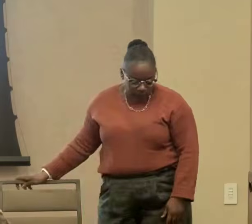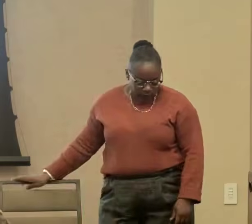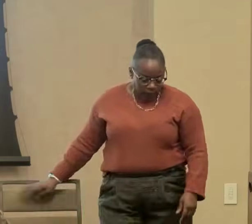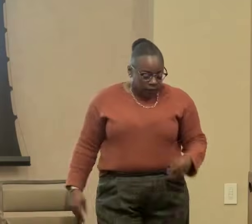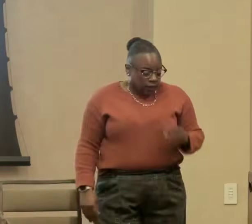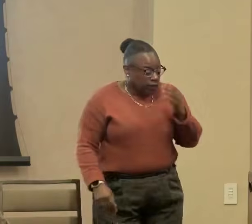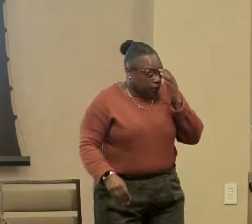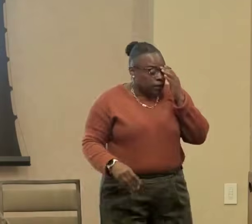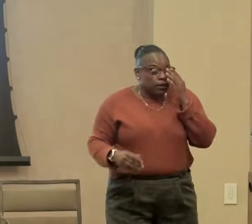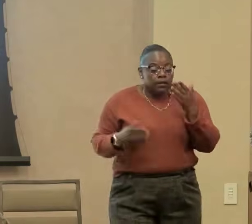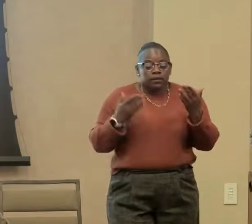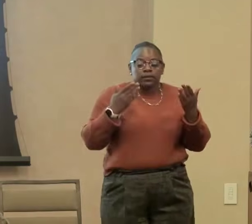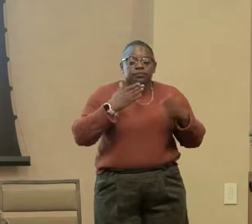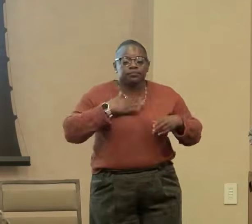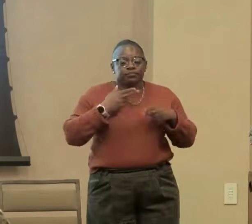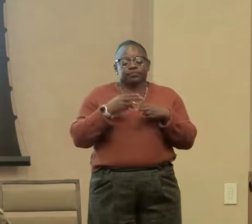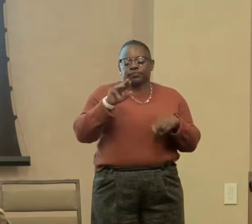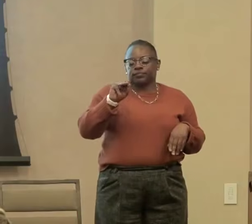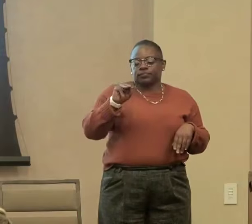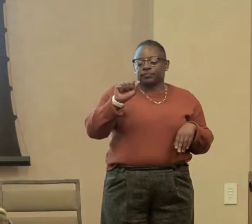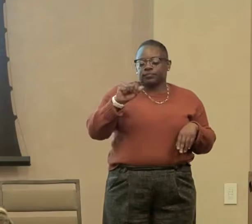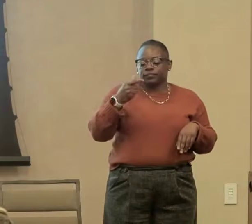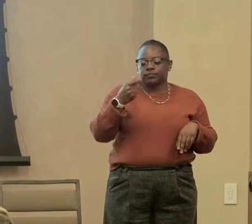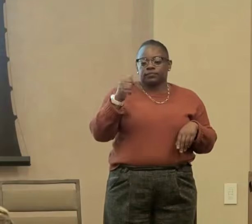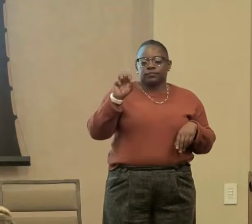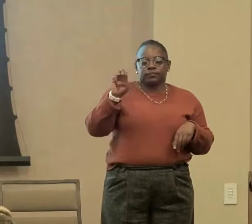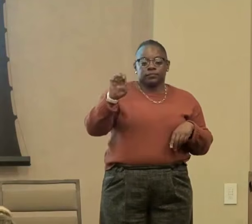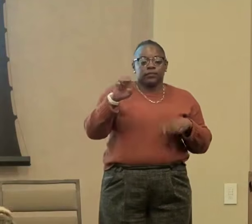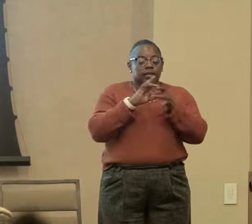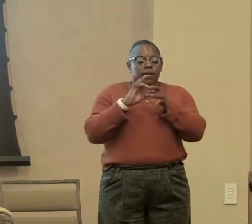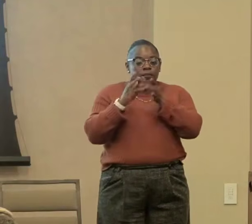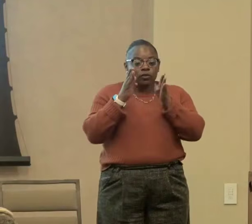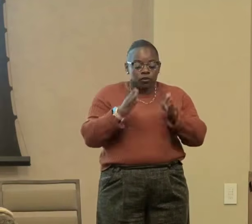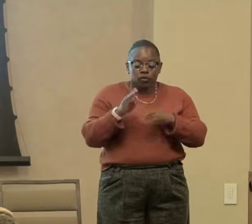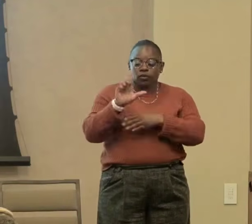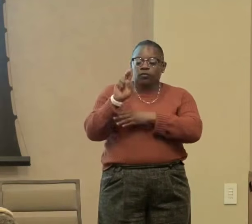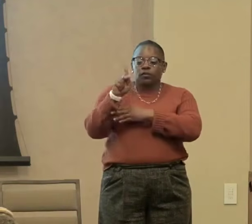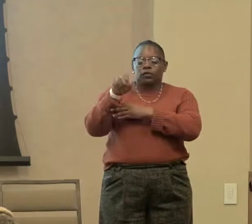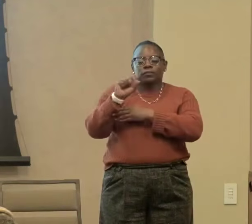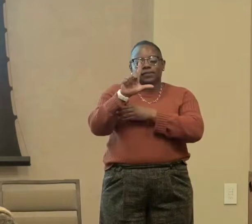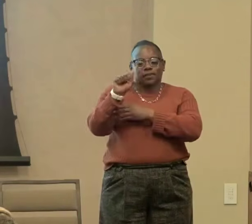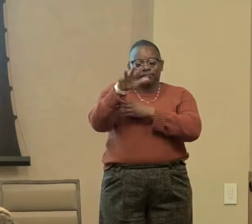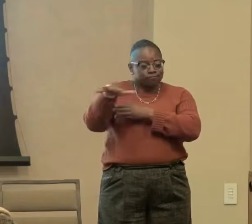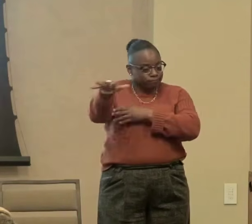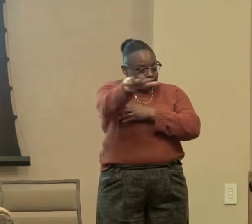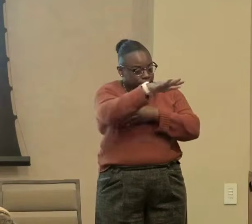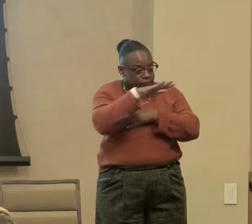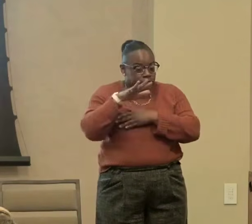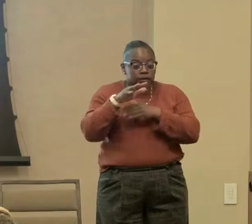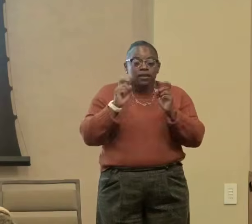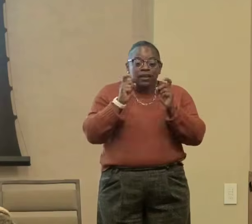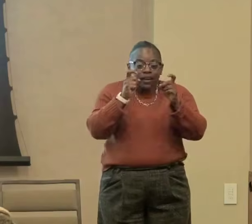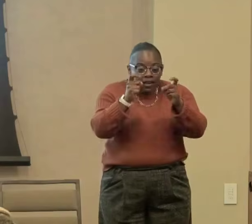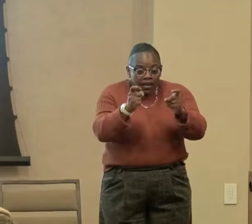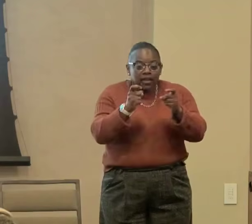For those of you who may not know me, my name is Maggie Sepkowitz, and I am the Virtual Care Coordinator for Lupus LA. And I provide